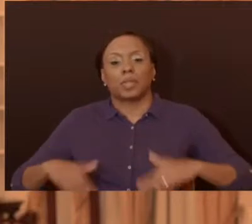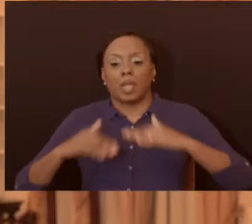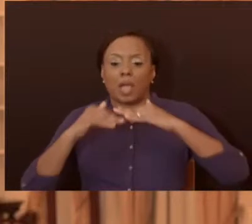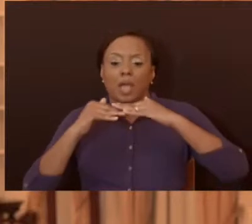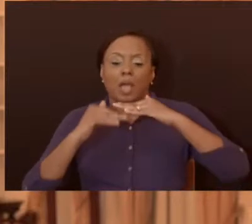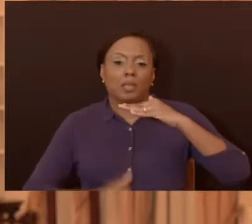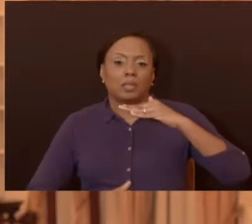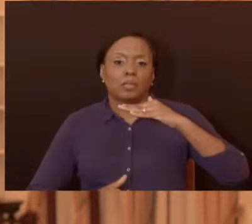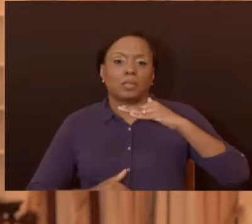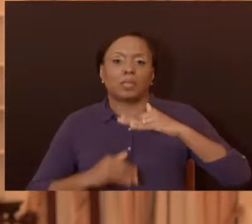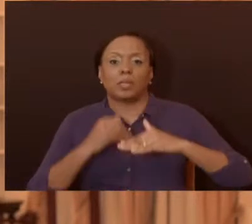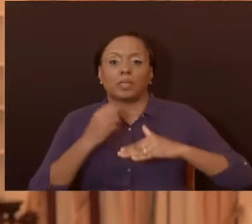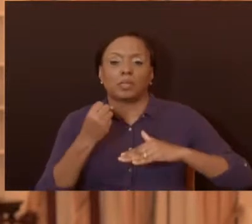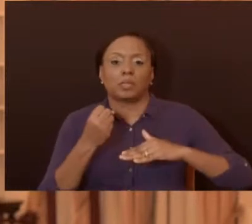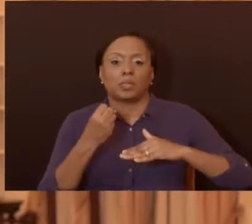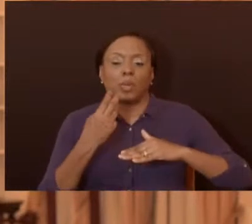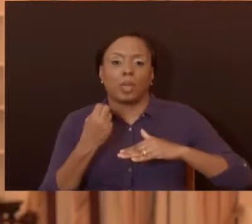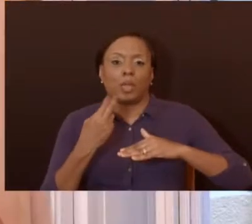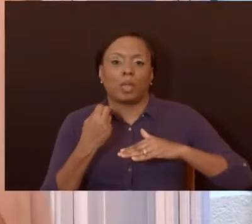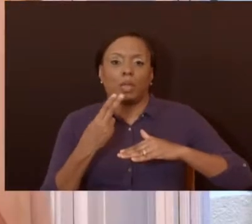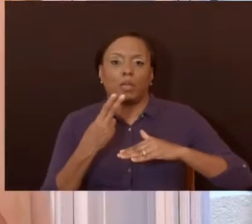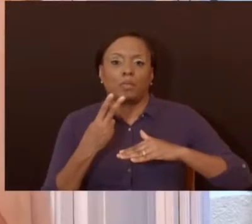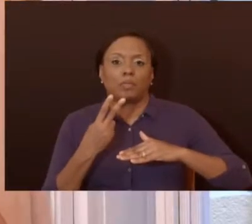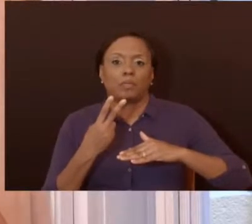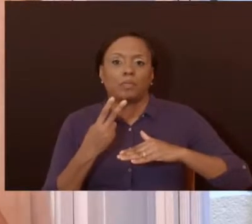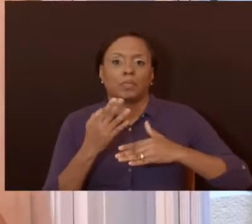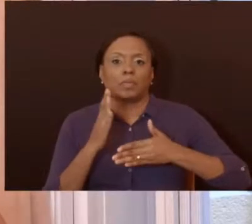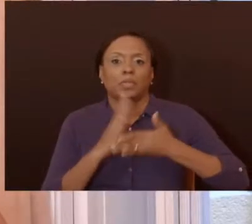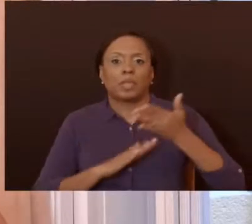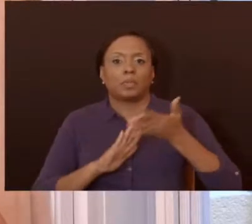a vaccine, obviously for that age group,